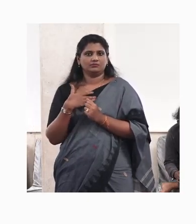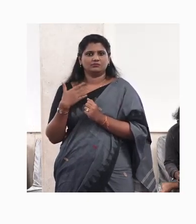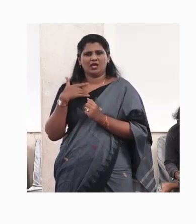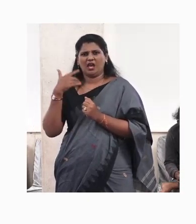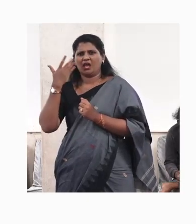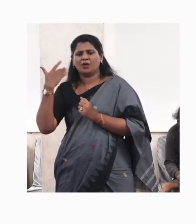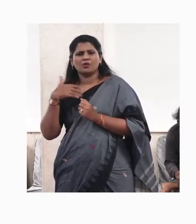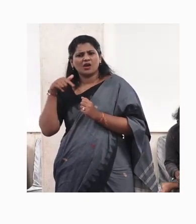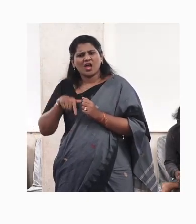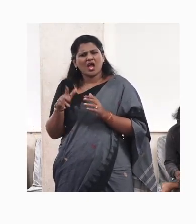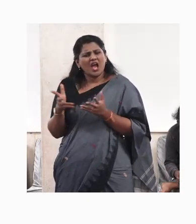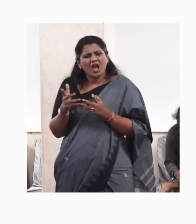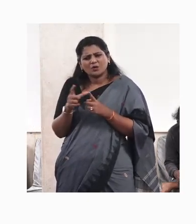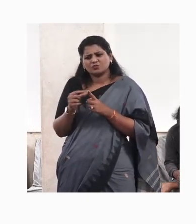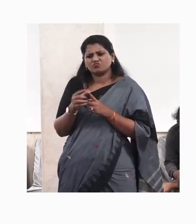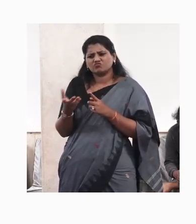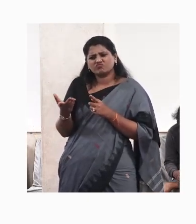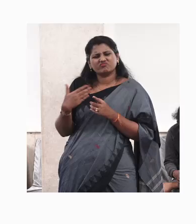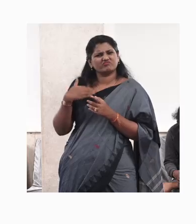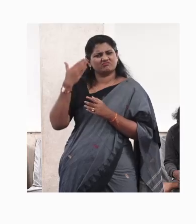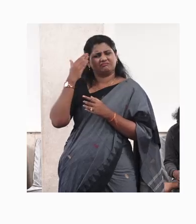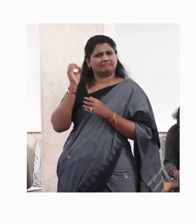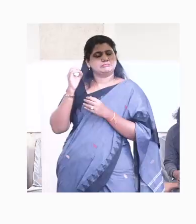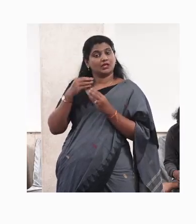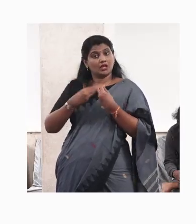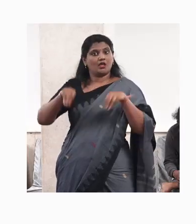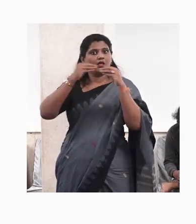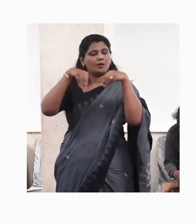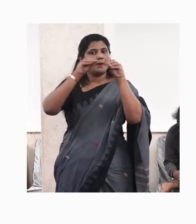skeptical about how this would pan out, only because it was a lot more